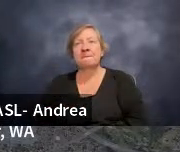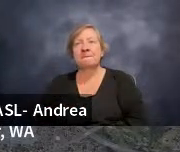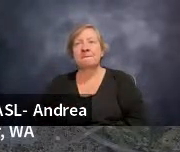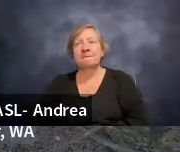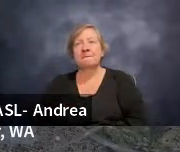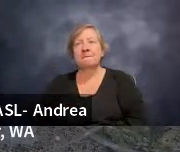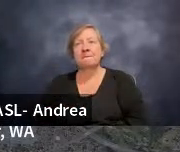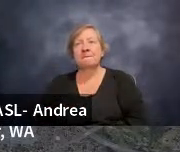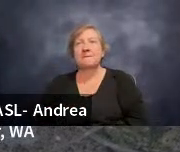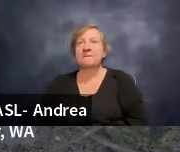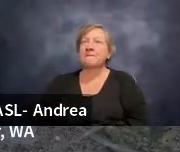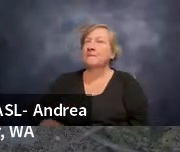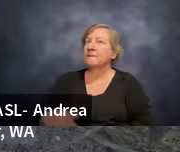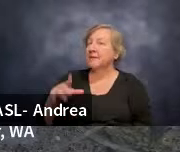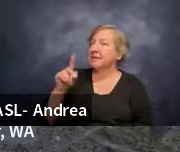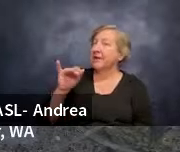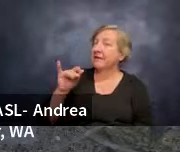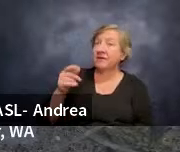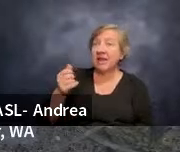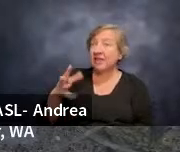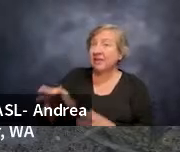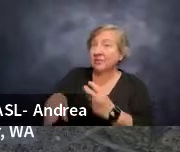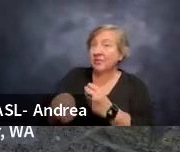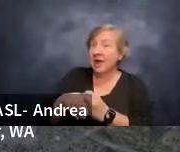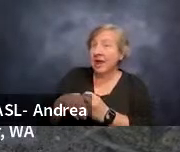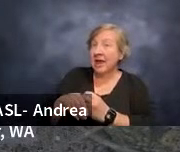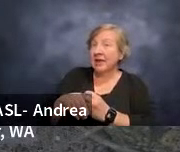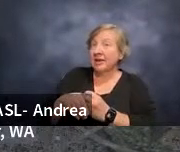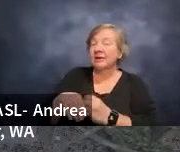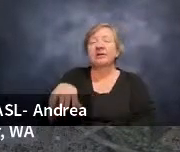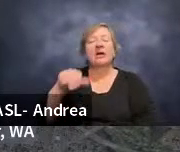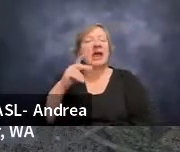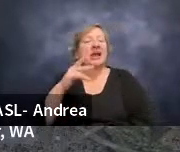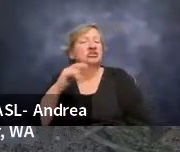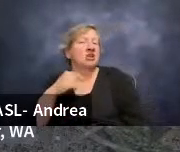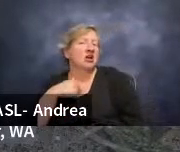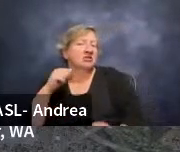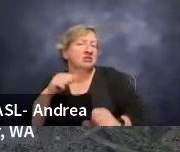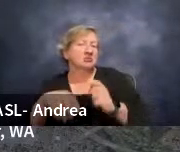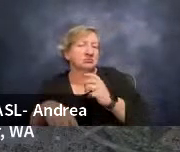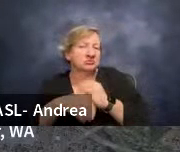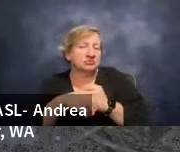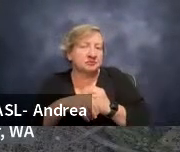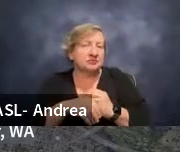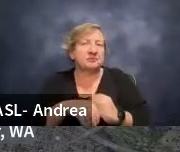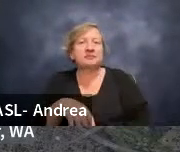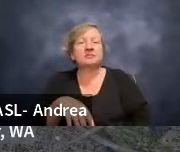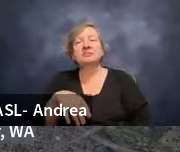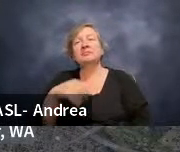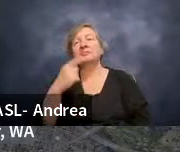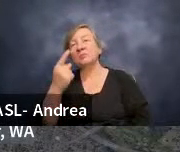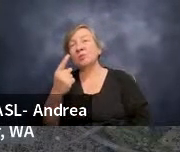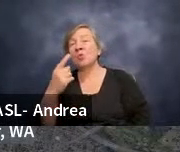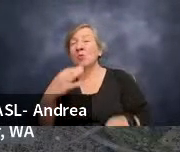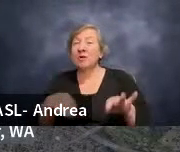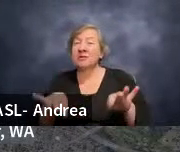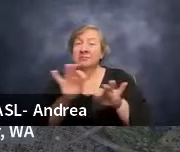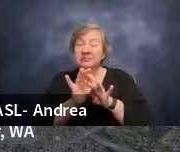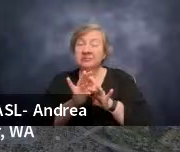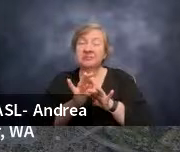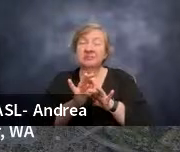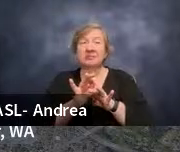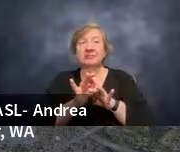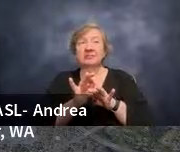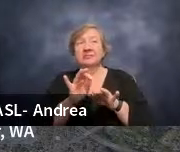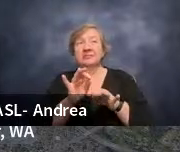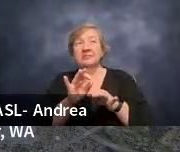Anything to add, Angela or Chris? Sure, I can add that, one critical